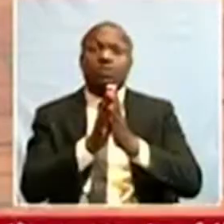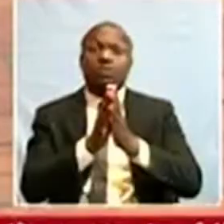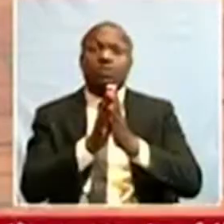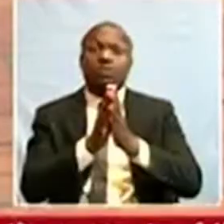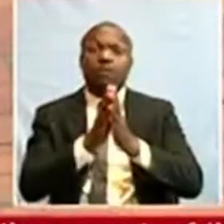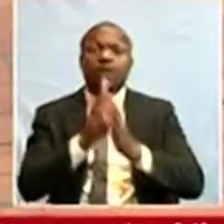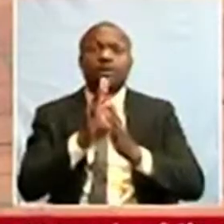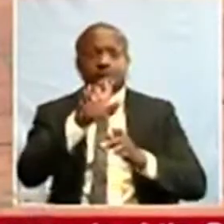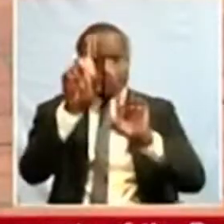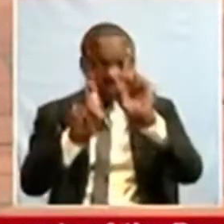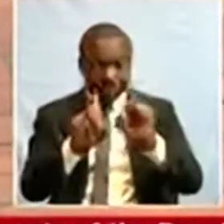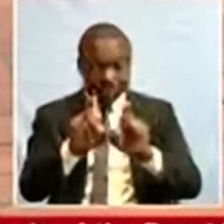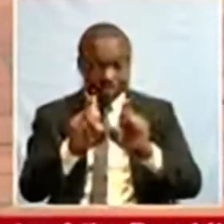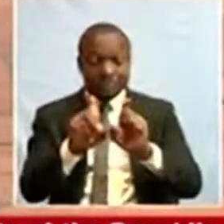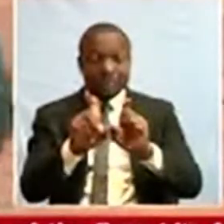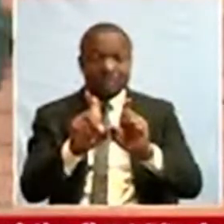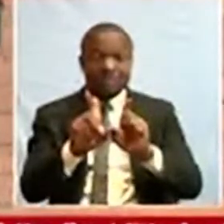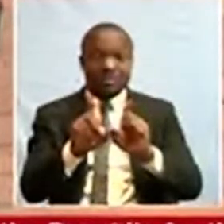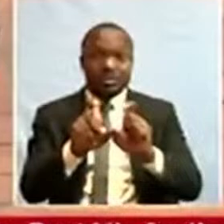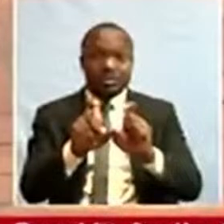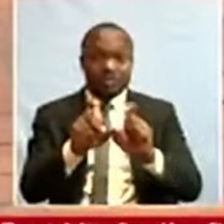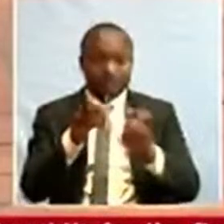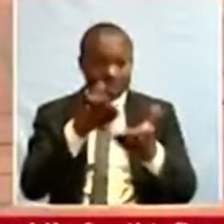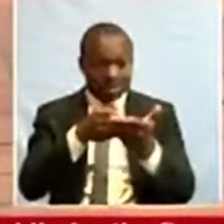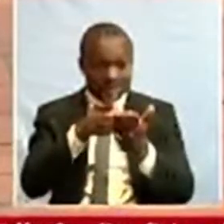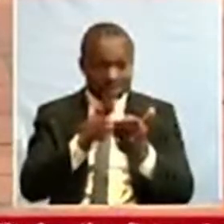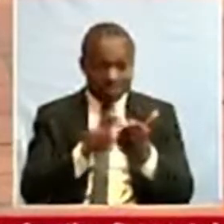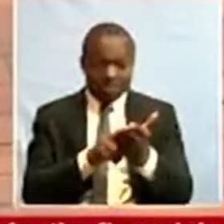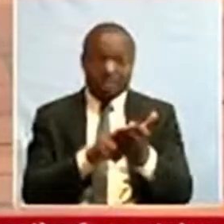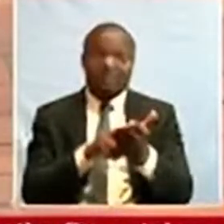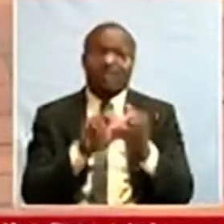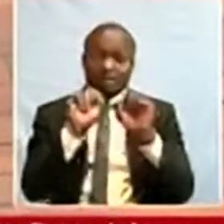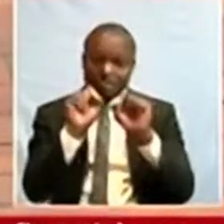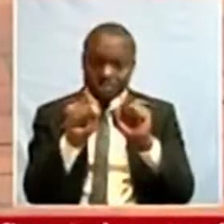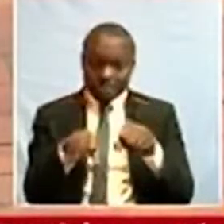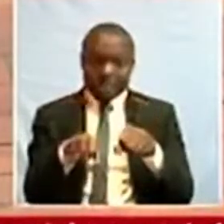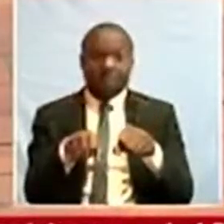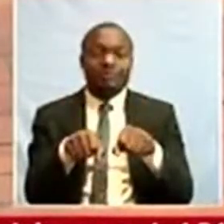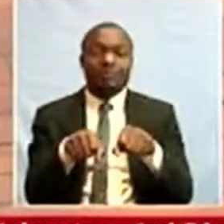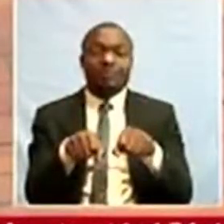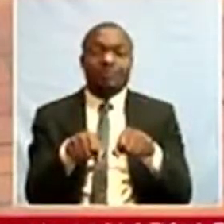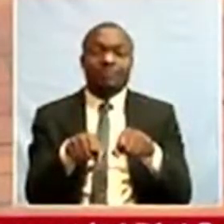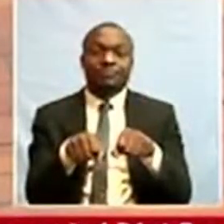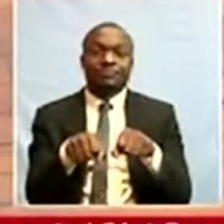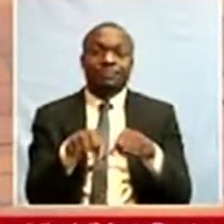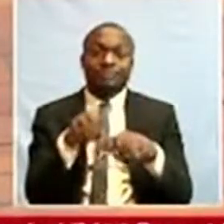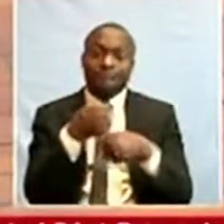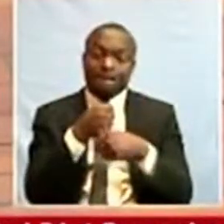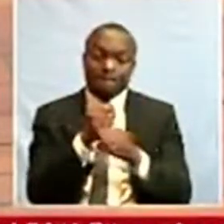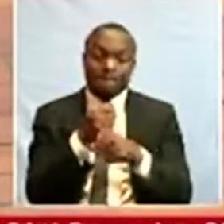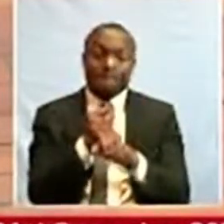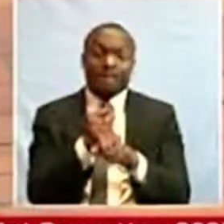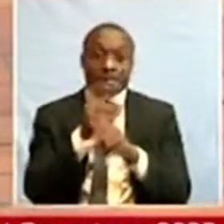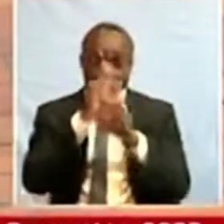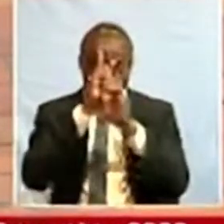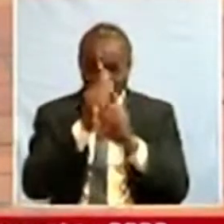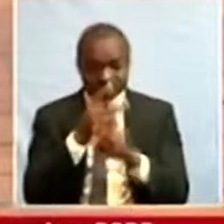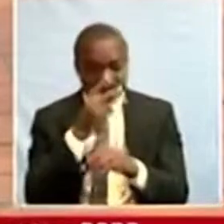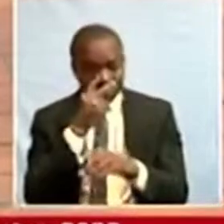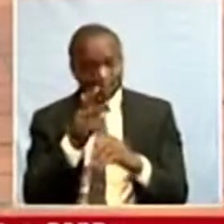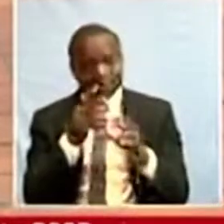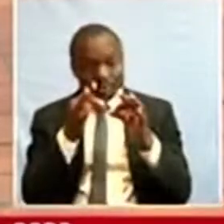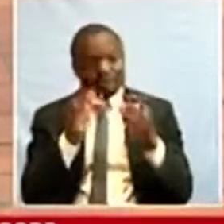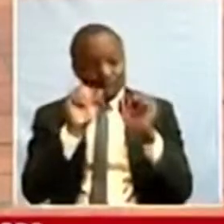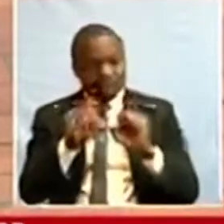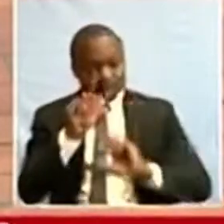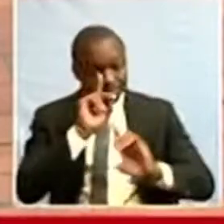Mr. Chairman, I'm just submitting before this committee that maybe we can make a decision to see if we can interact